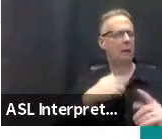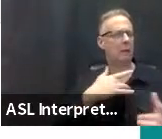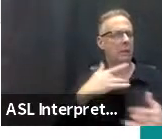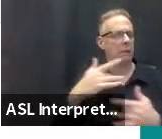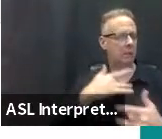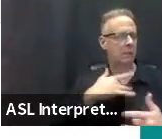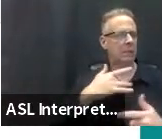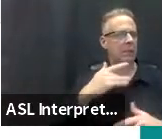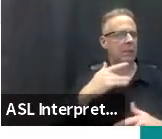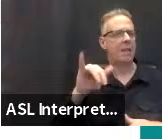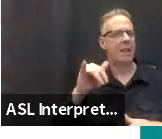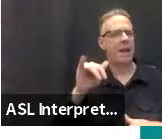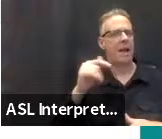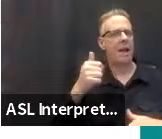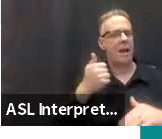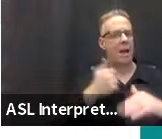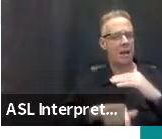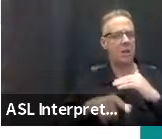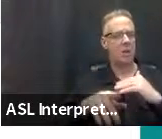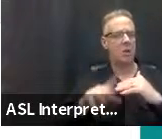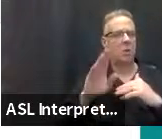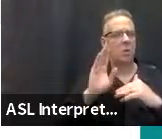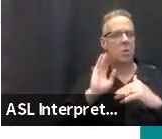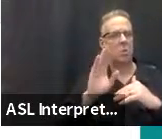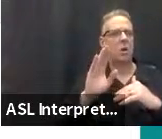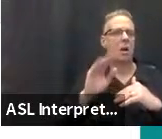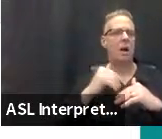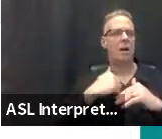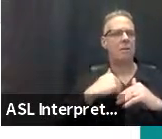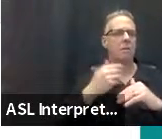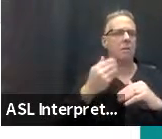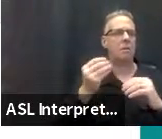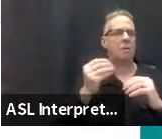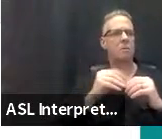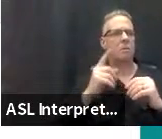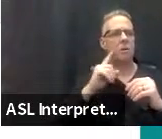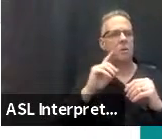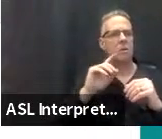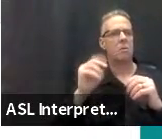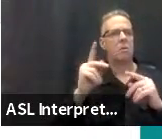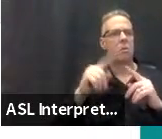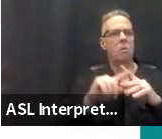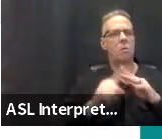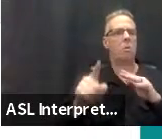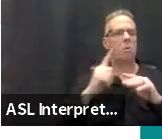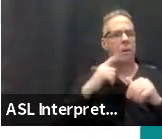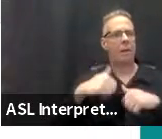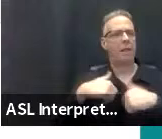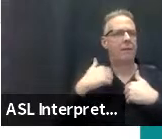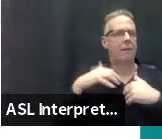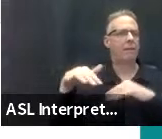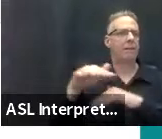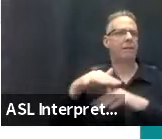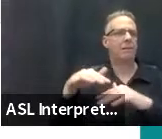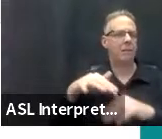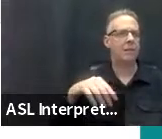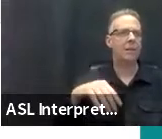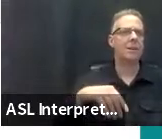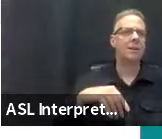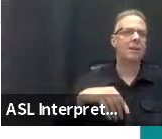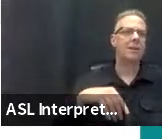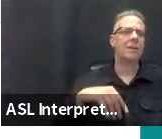underbridge option might help create an unhoused refuge? Then Marion also said something about